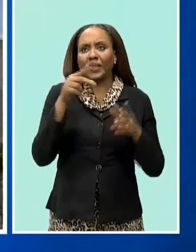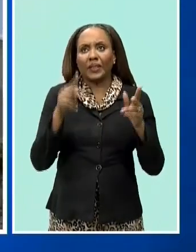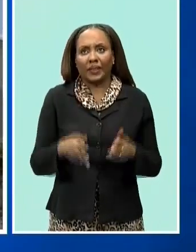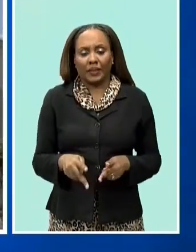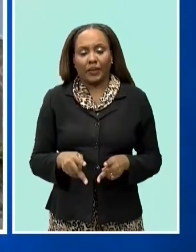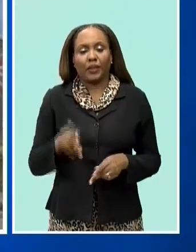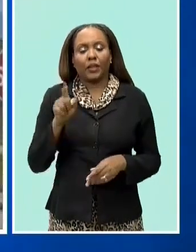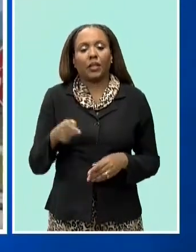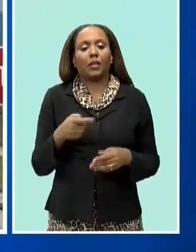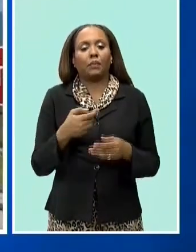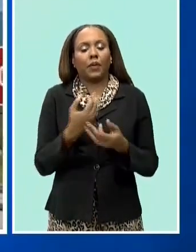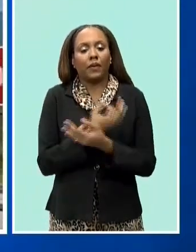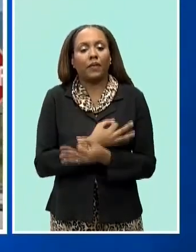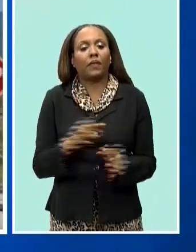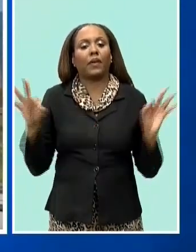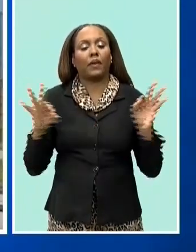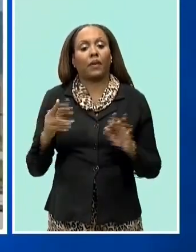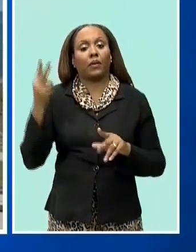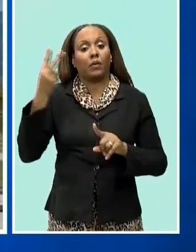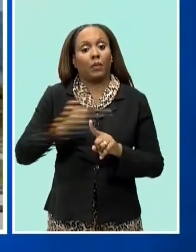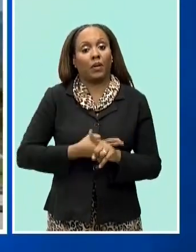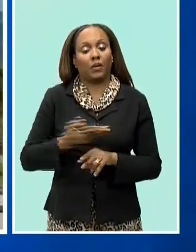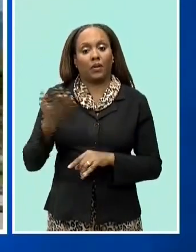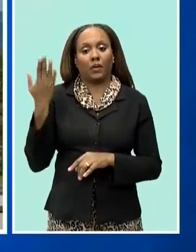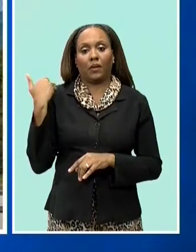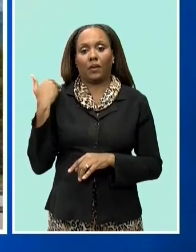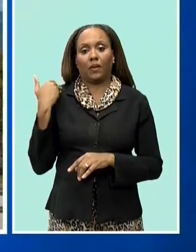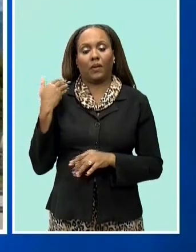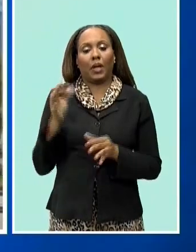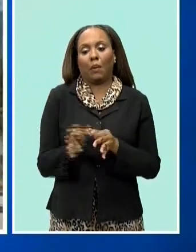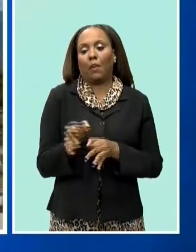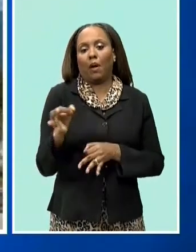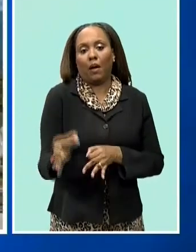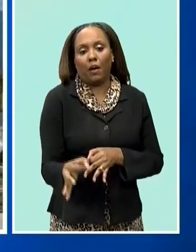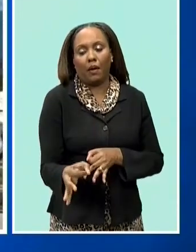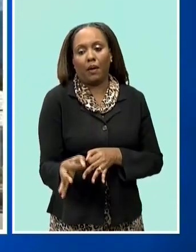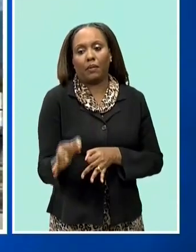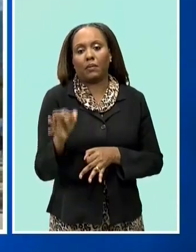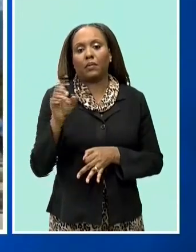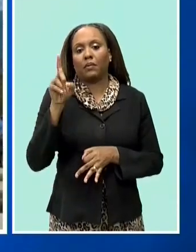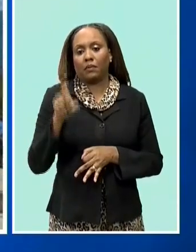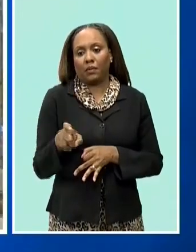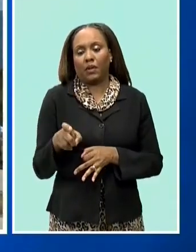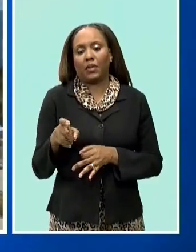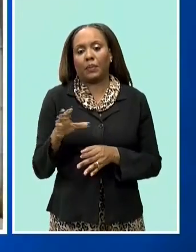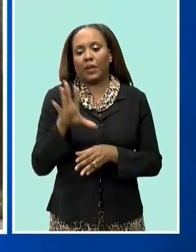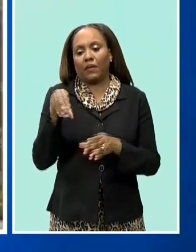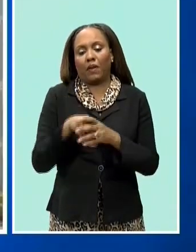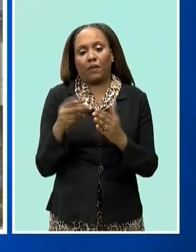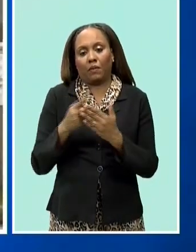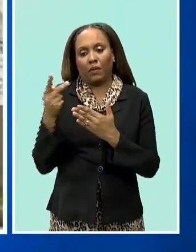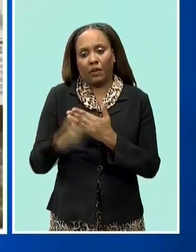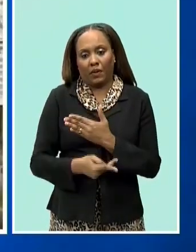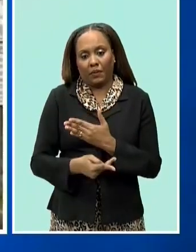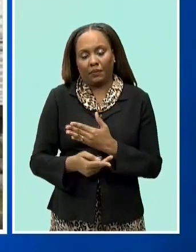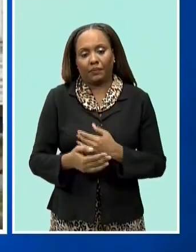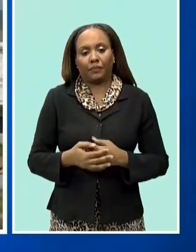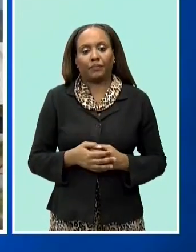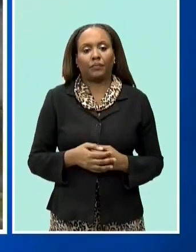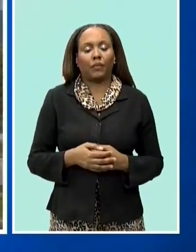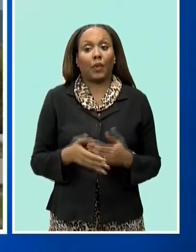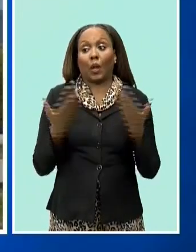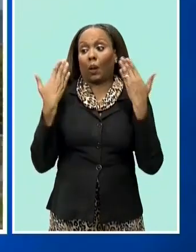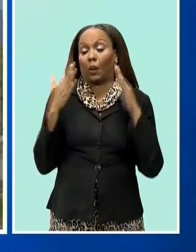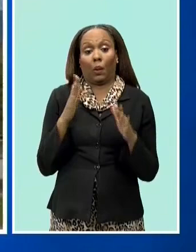was due to be released from Westgate 2 months ago had it deferred until he completes the required program. It's not understood what type